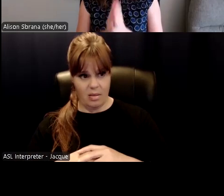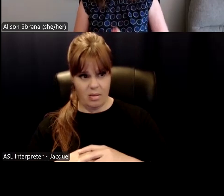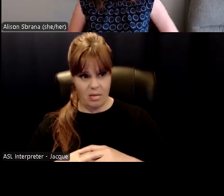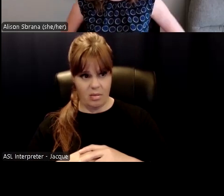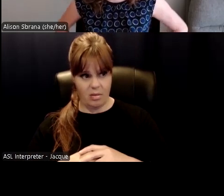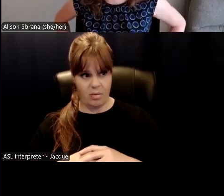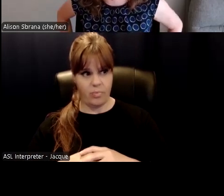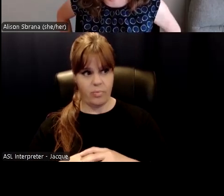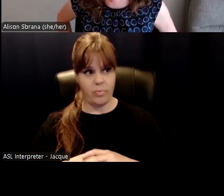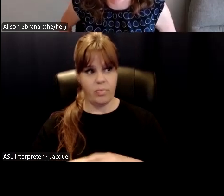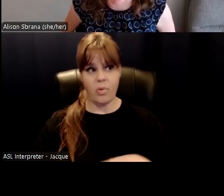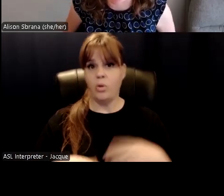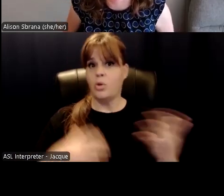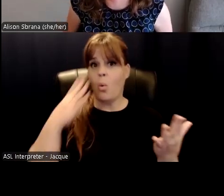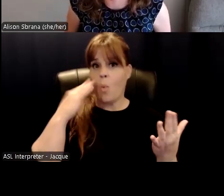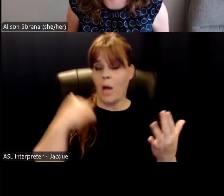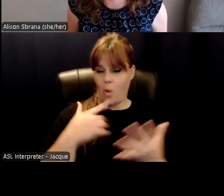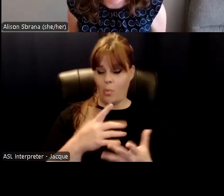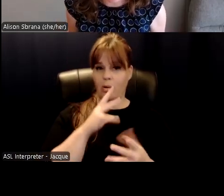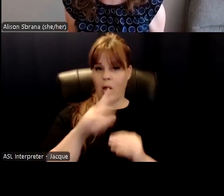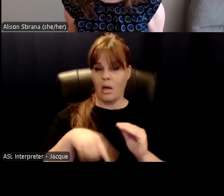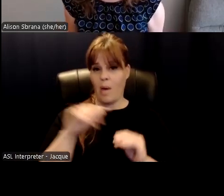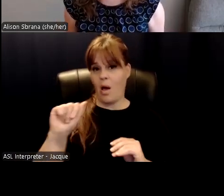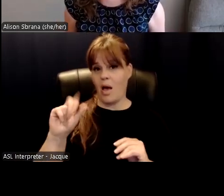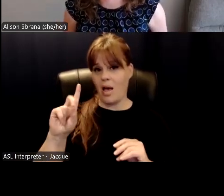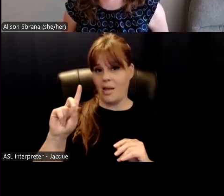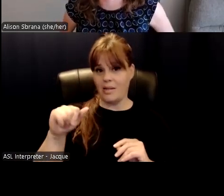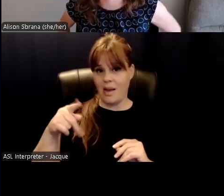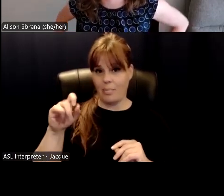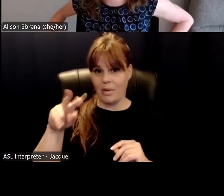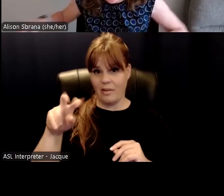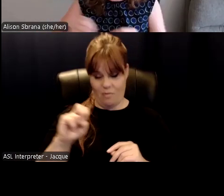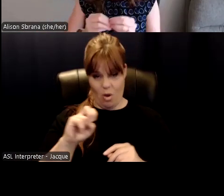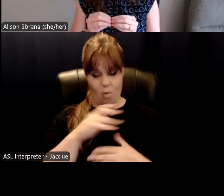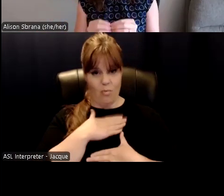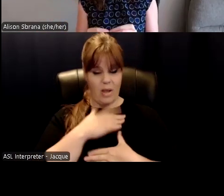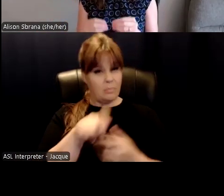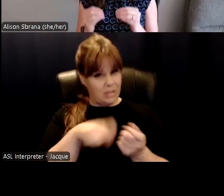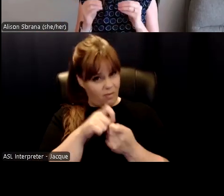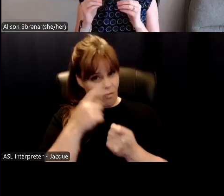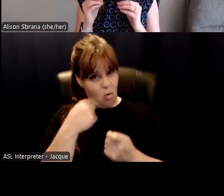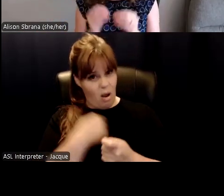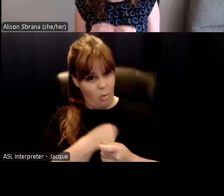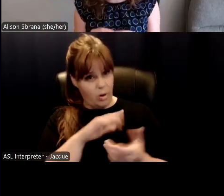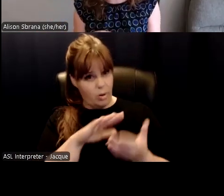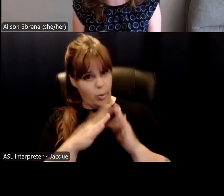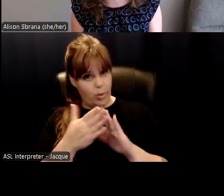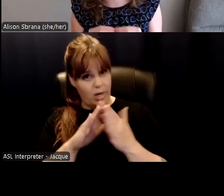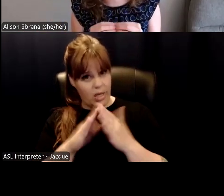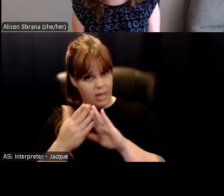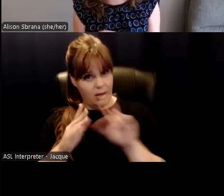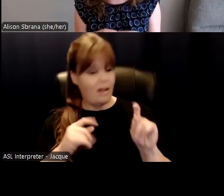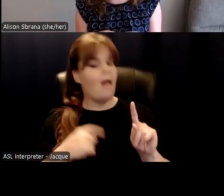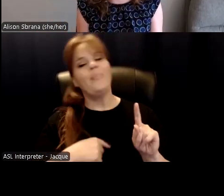So why do I want to talk about adaptive recreation specifically for our community? Because I think this is something that people like